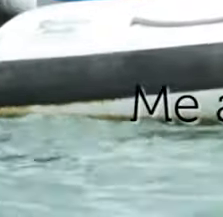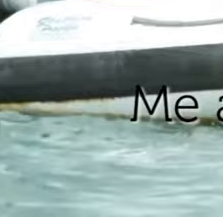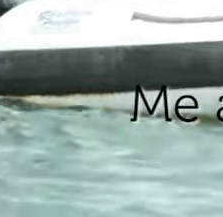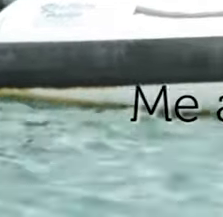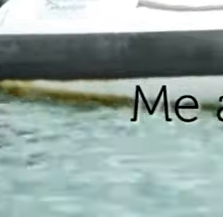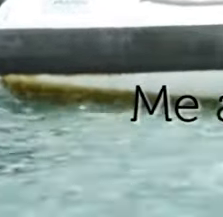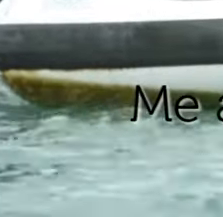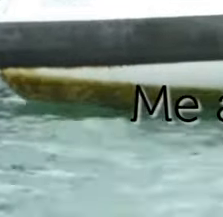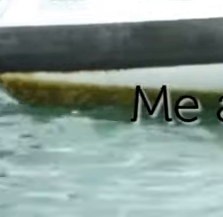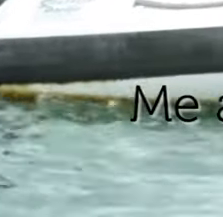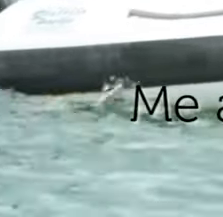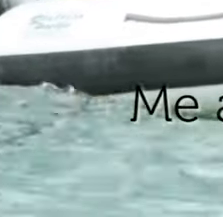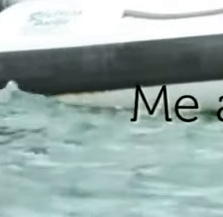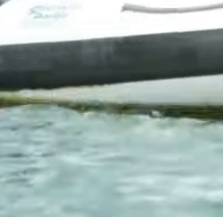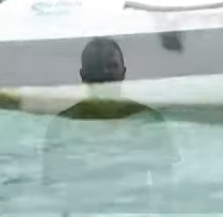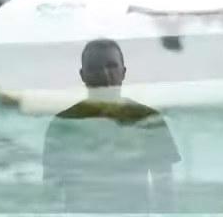How do we get help if we need it?